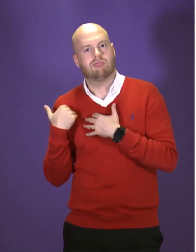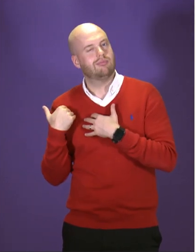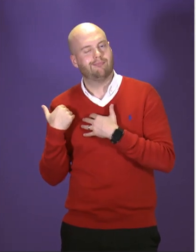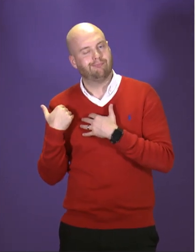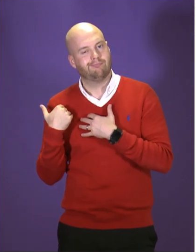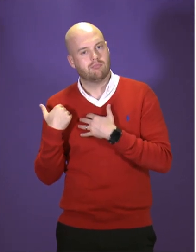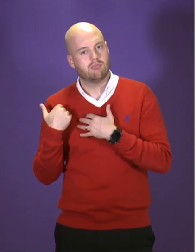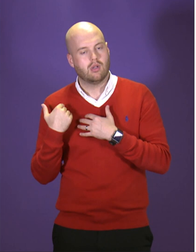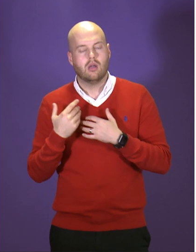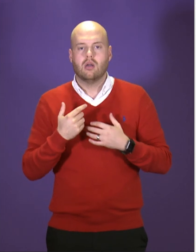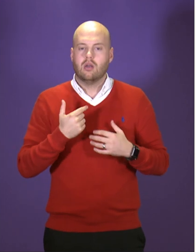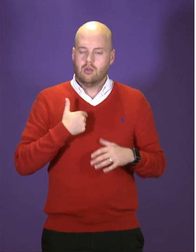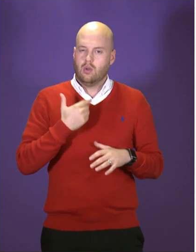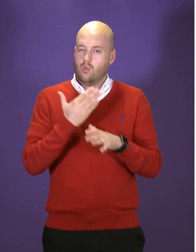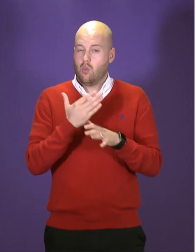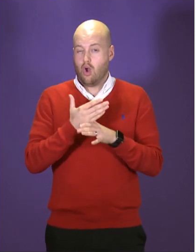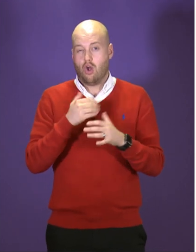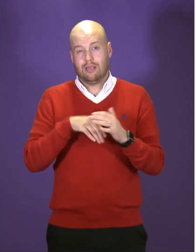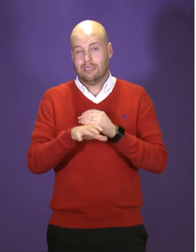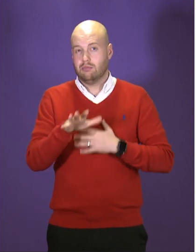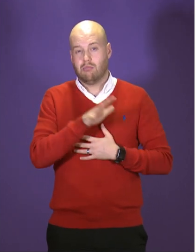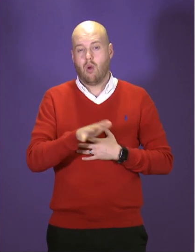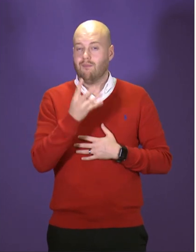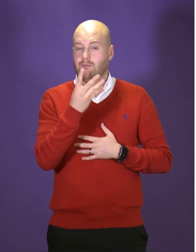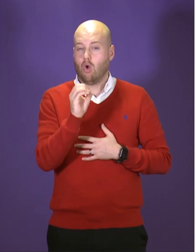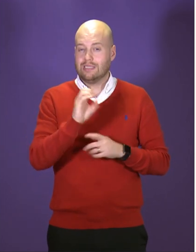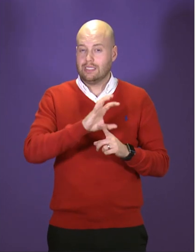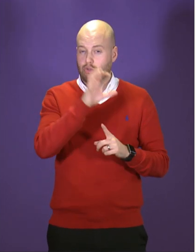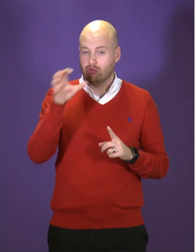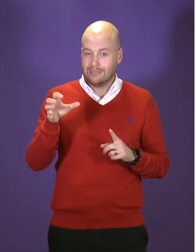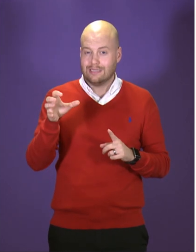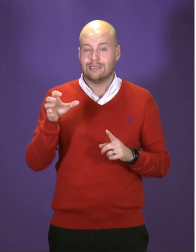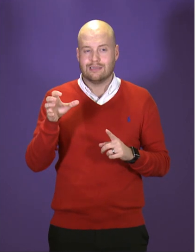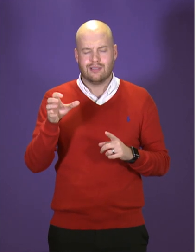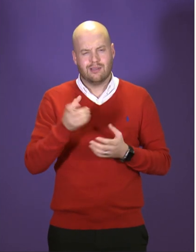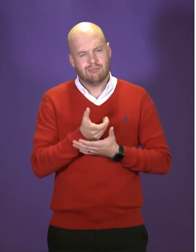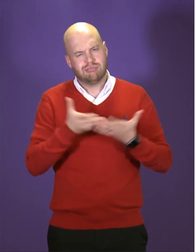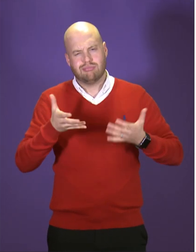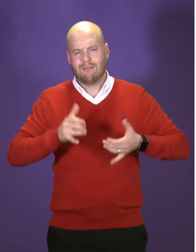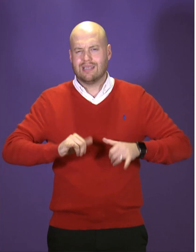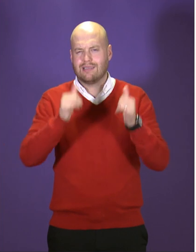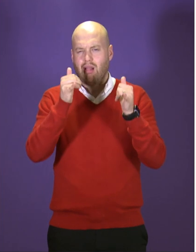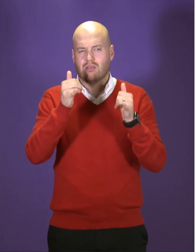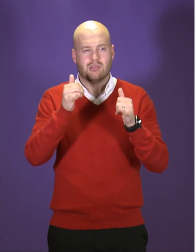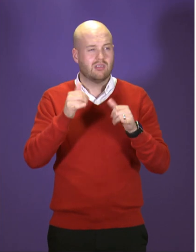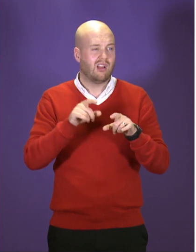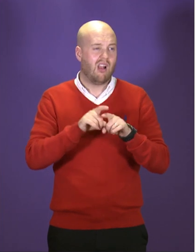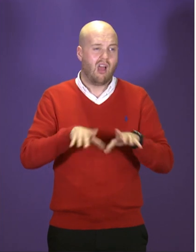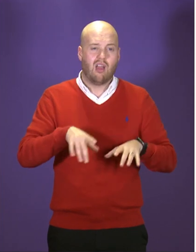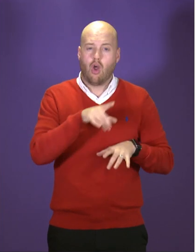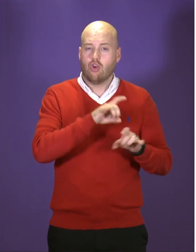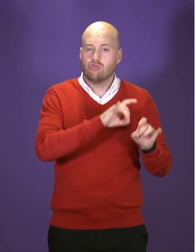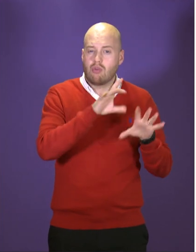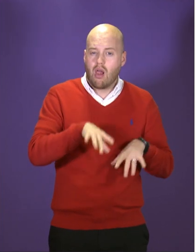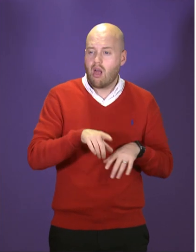across the globe. We work, I think, in about 40 countries. We run 26 odd festivals, everywhere from Australia through to the